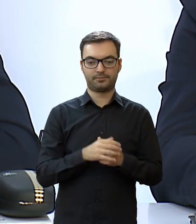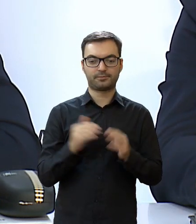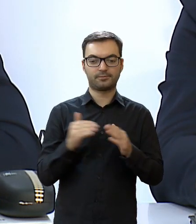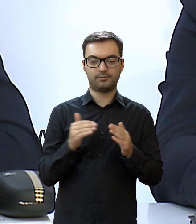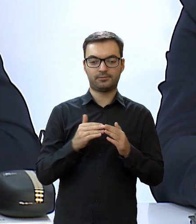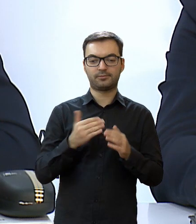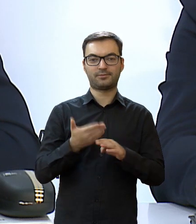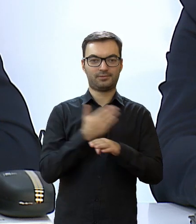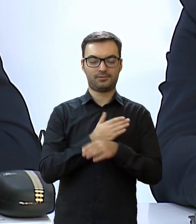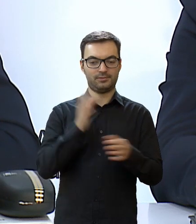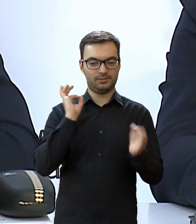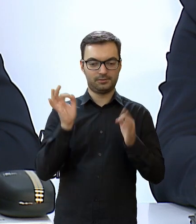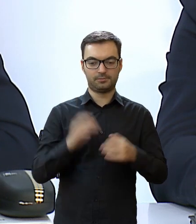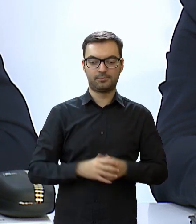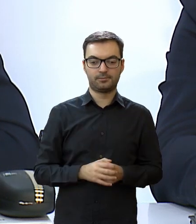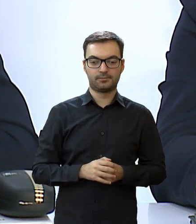voters.